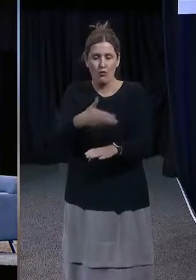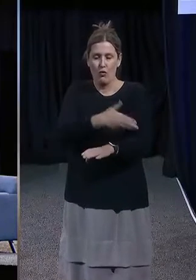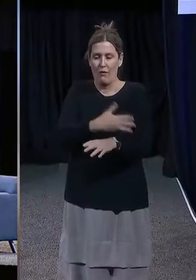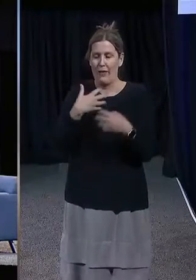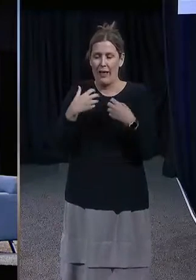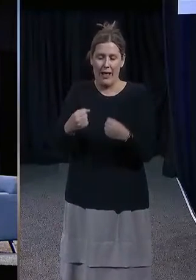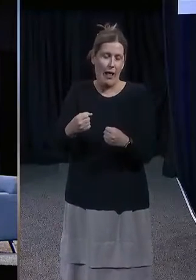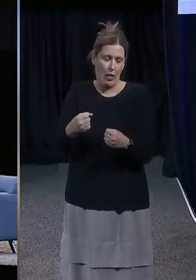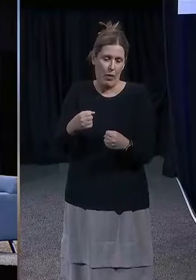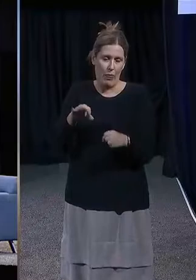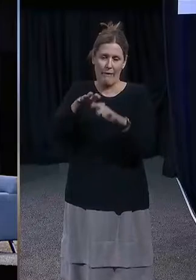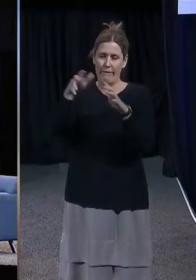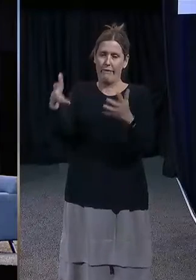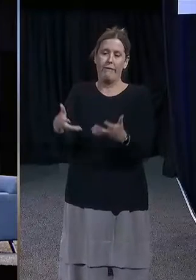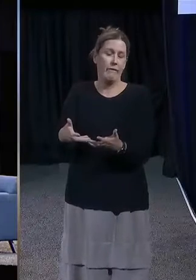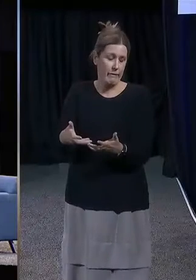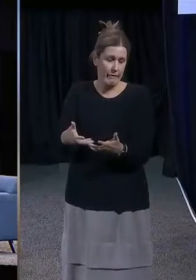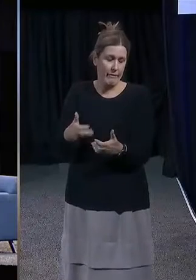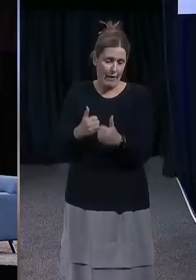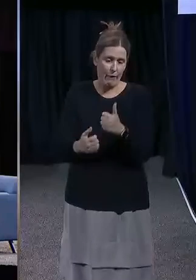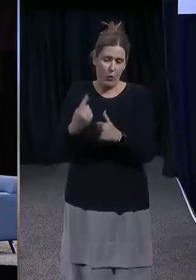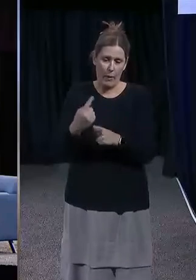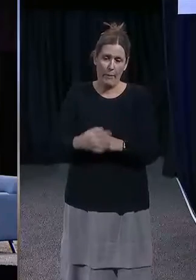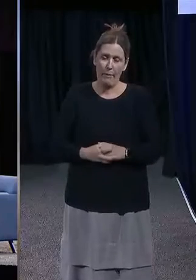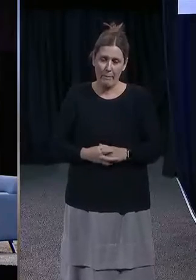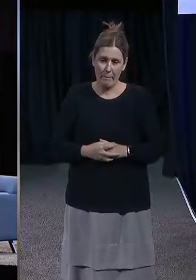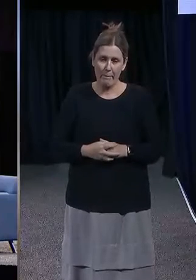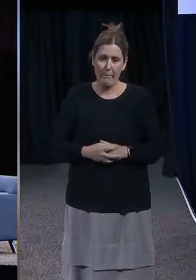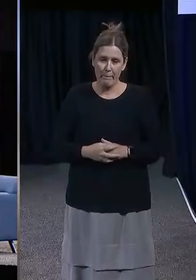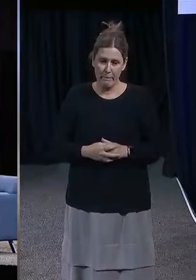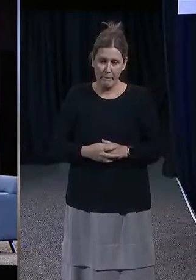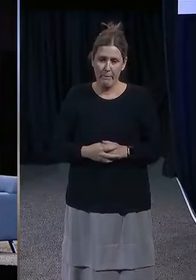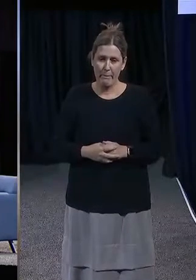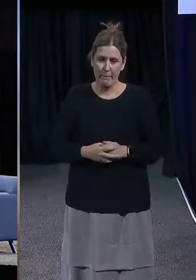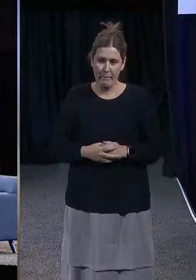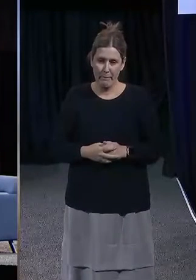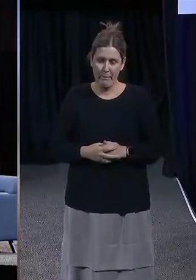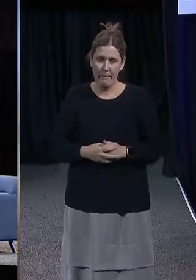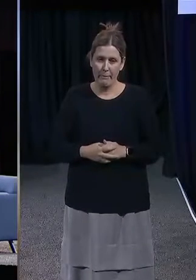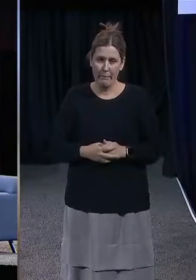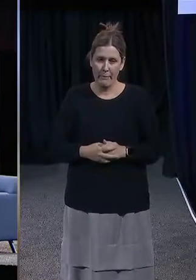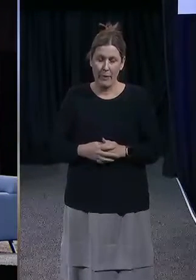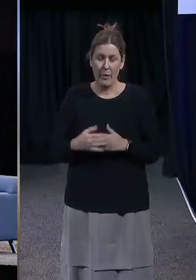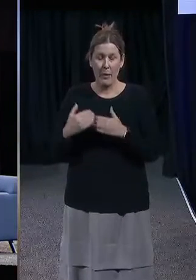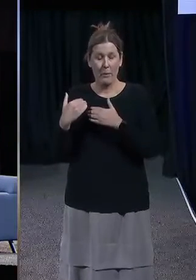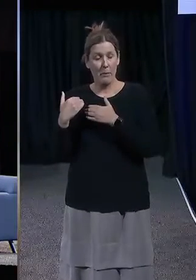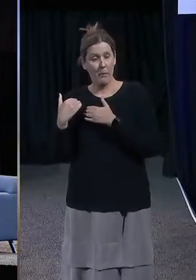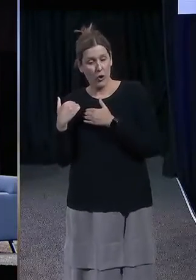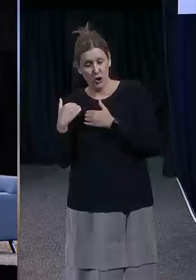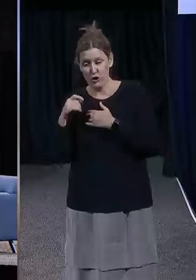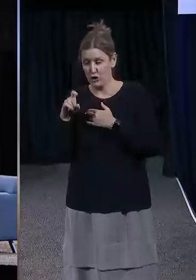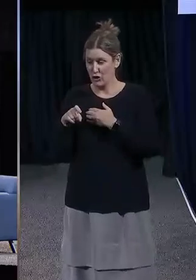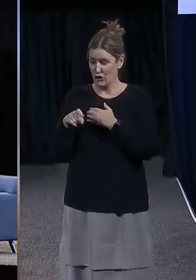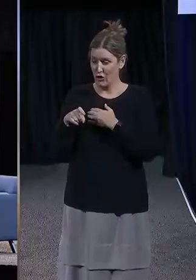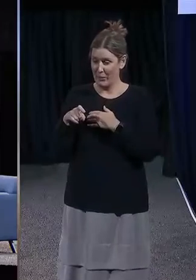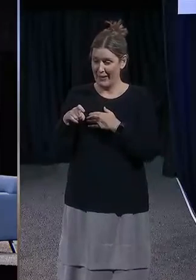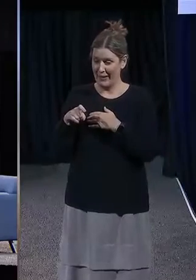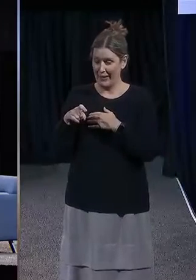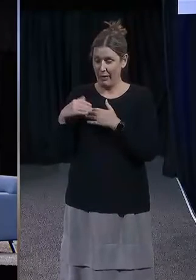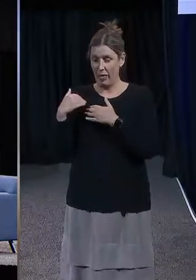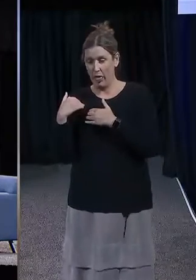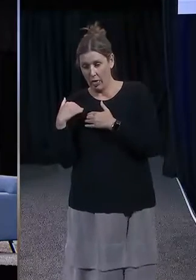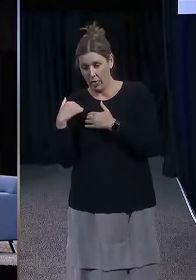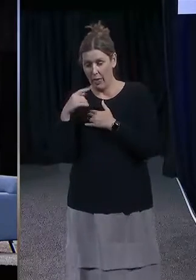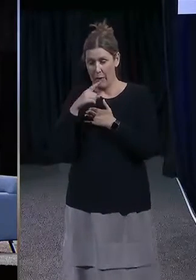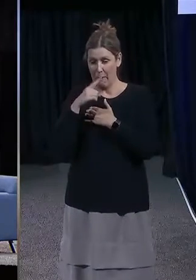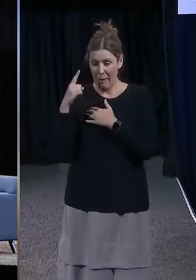health of the collective and all? It's not, the burden should not be on the Black or the